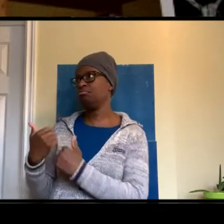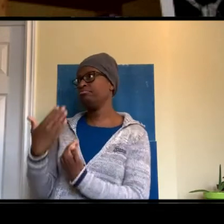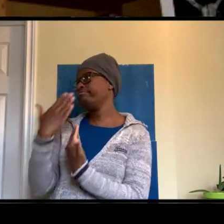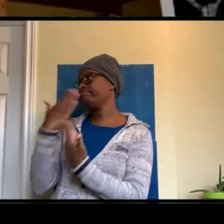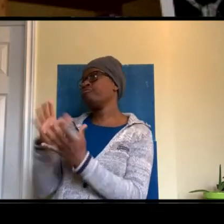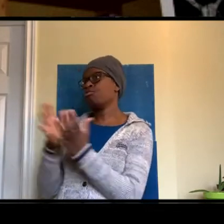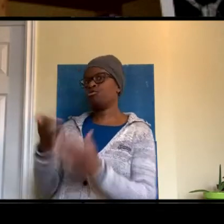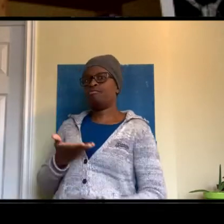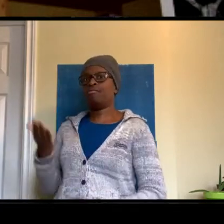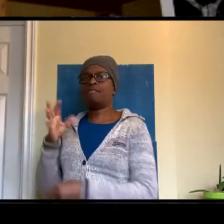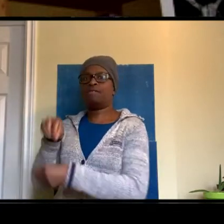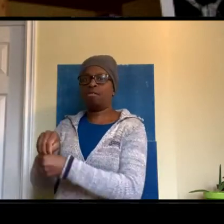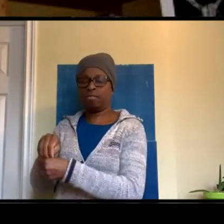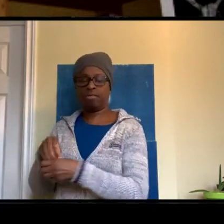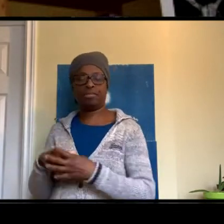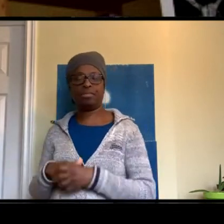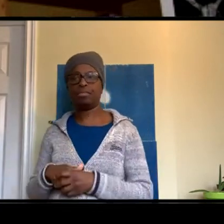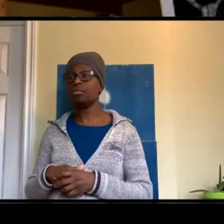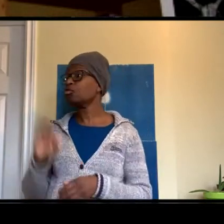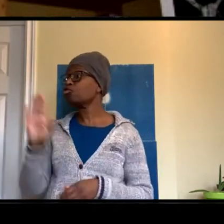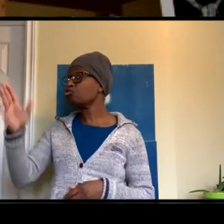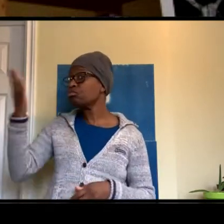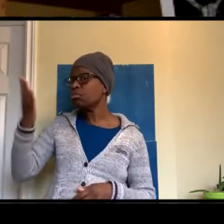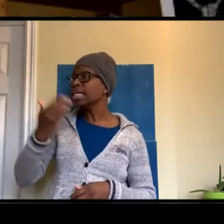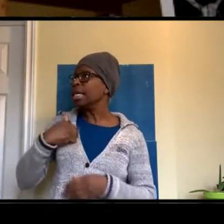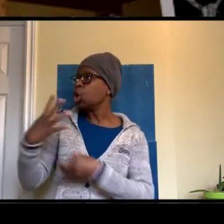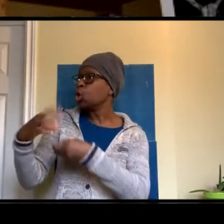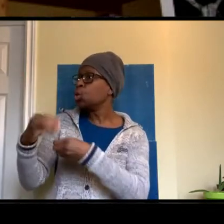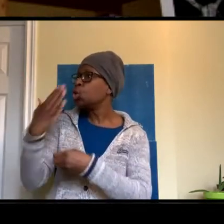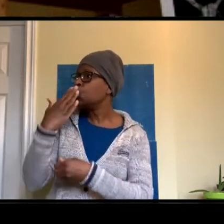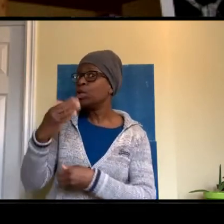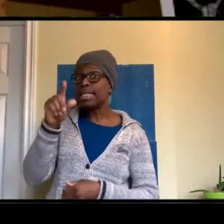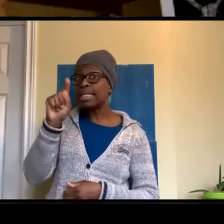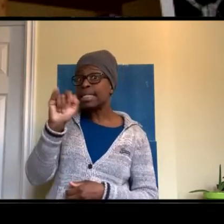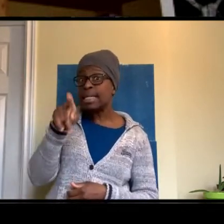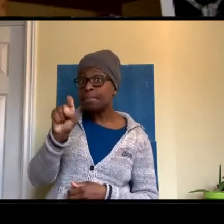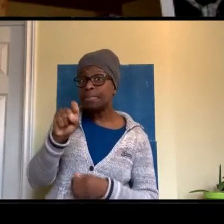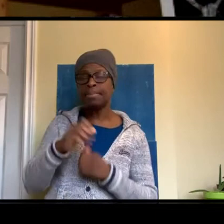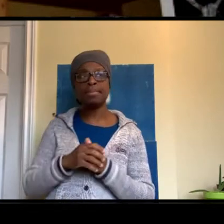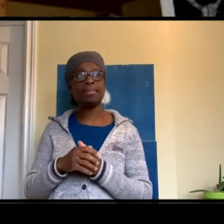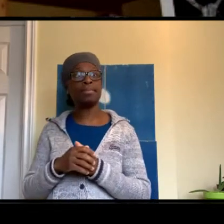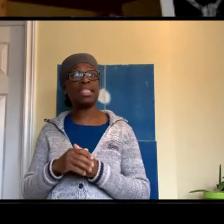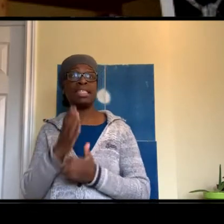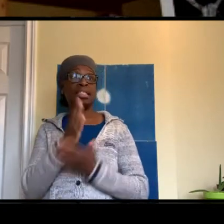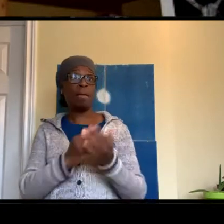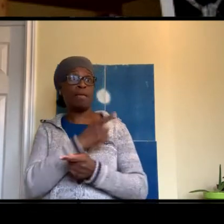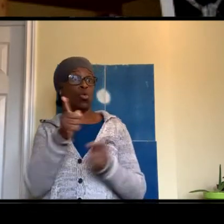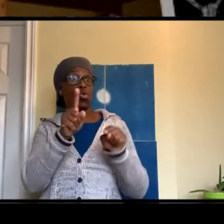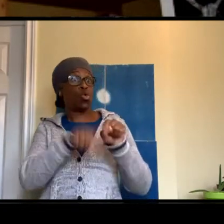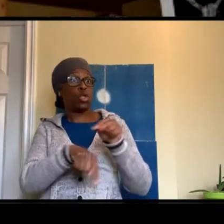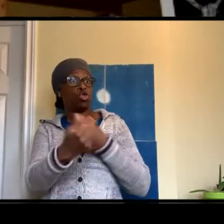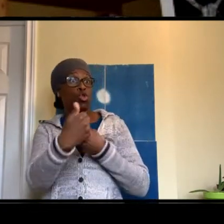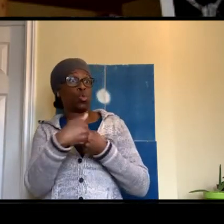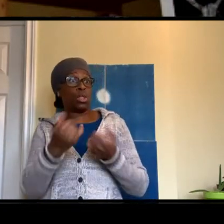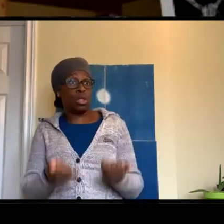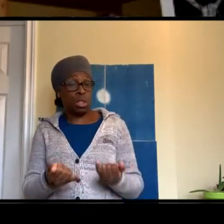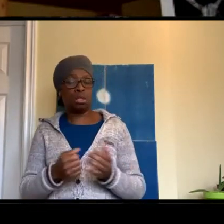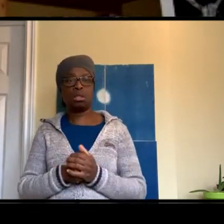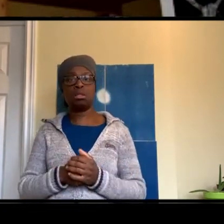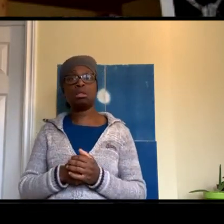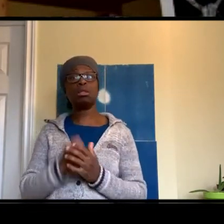to help people if they have questions. I know not everybody would have been able to join us live this morning. So by all means, shoot those emails